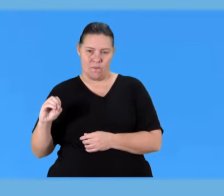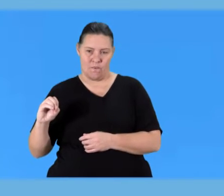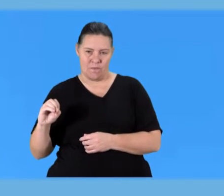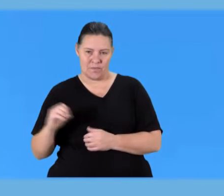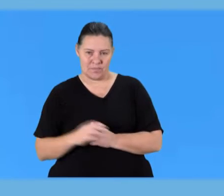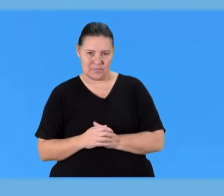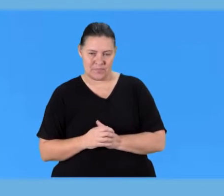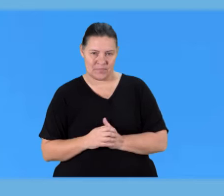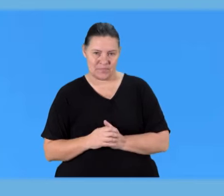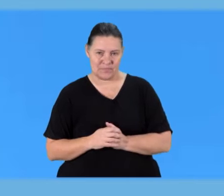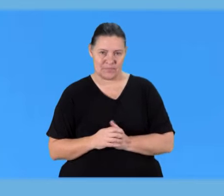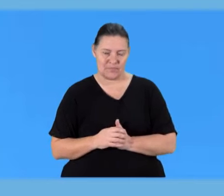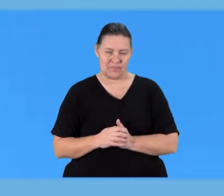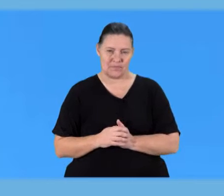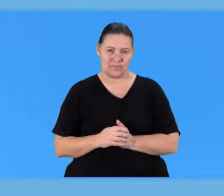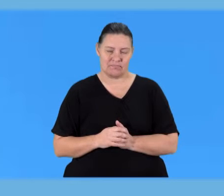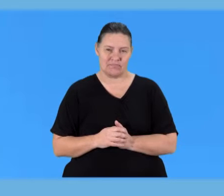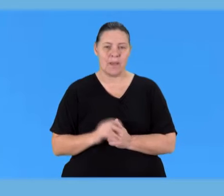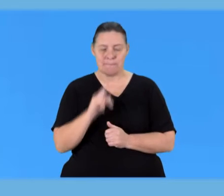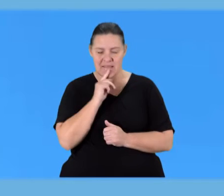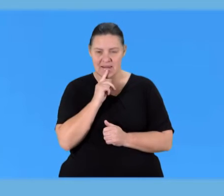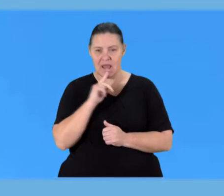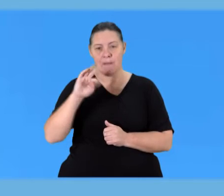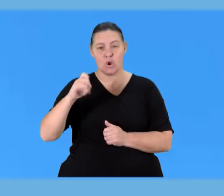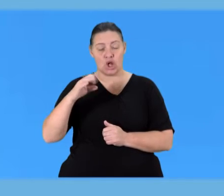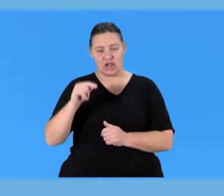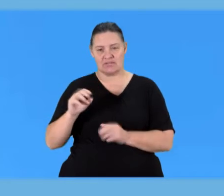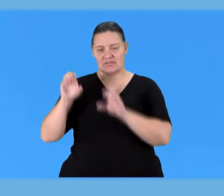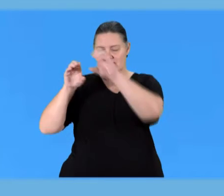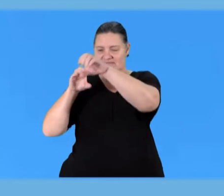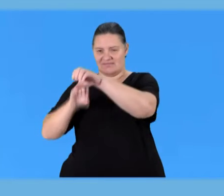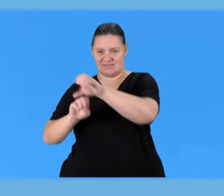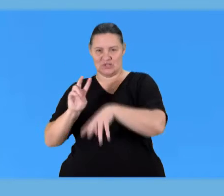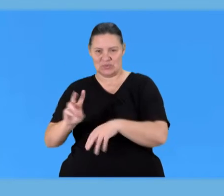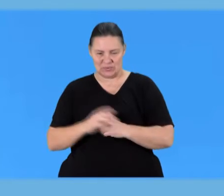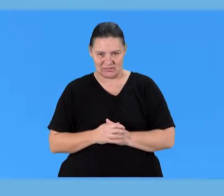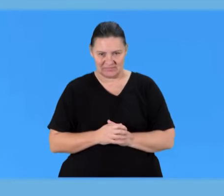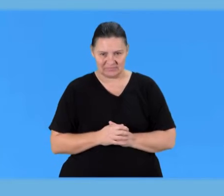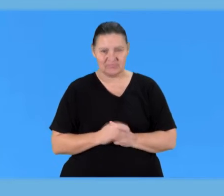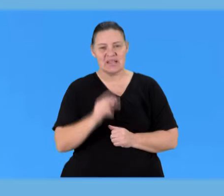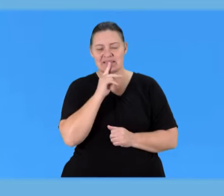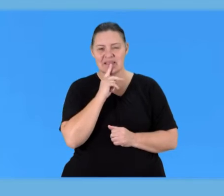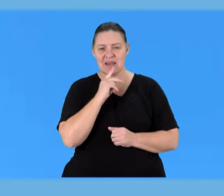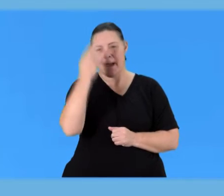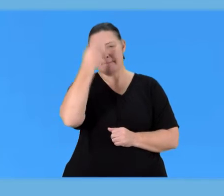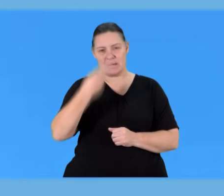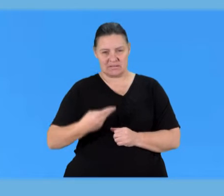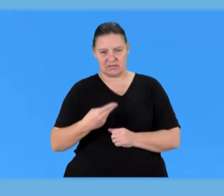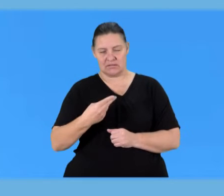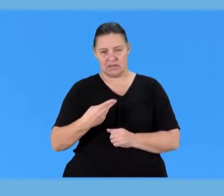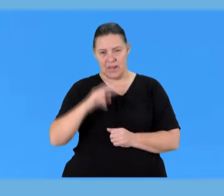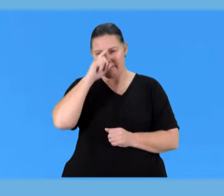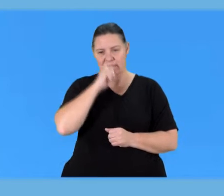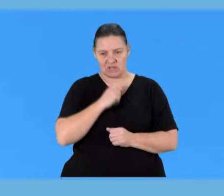will have 2 in front, meaning that I'm going to have 2 molecules of magnesium oxide. Now let's see if we can really draw that in a